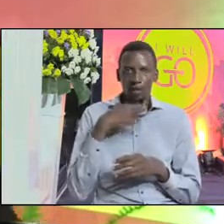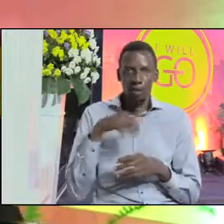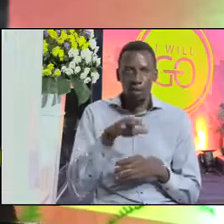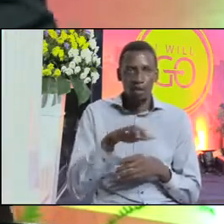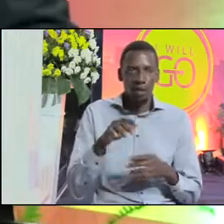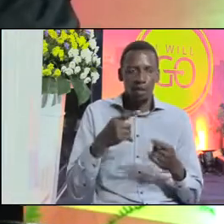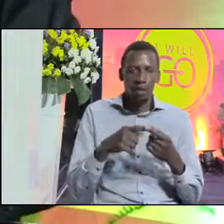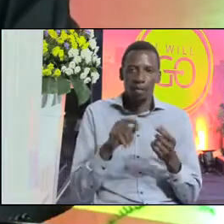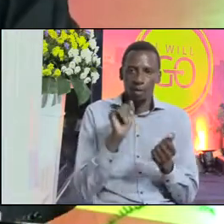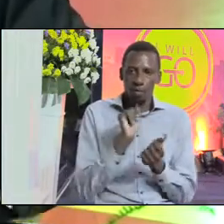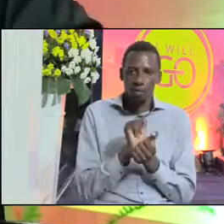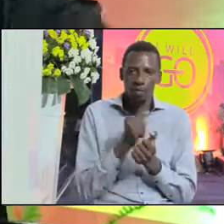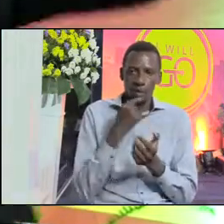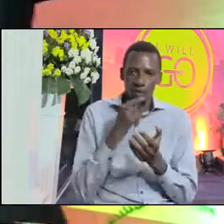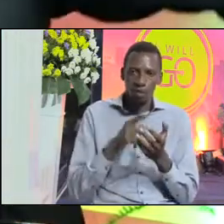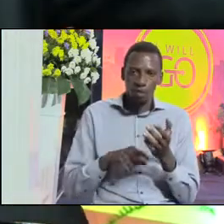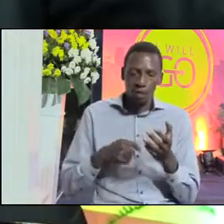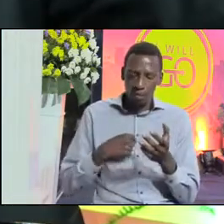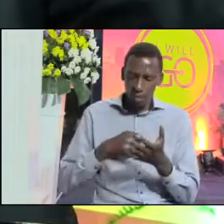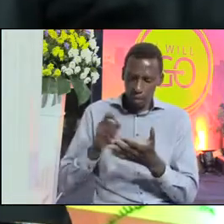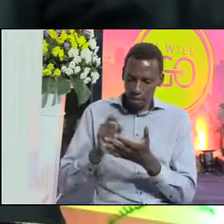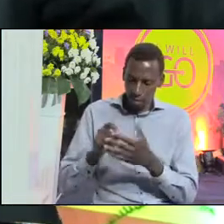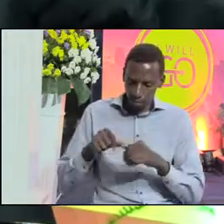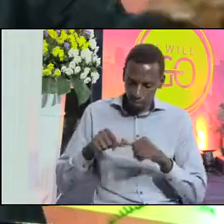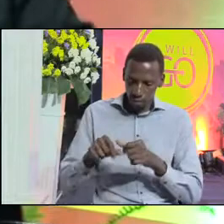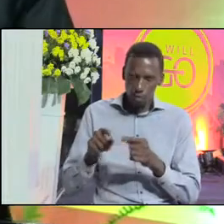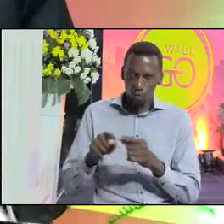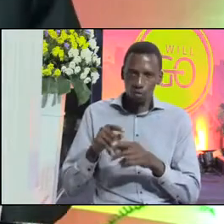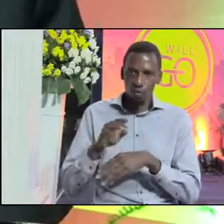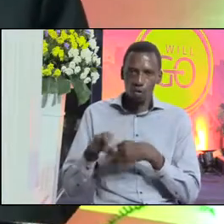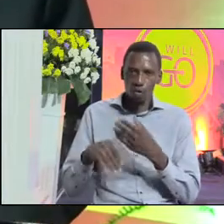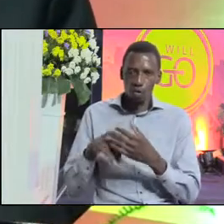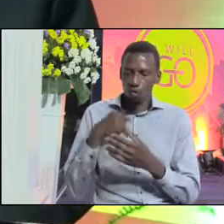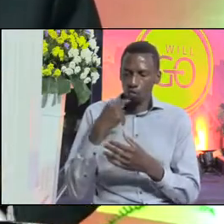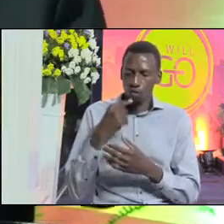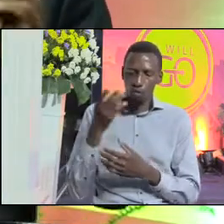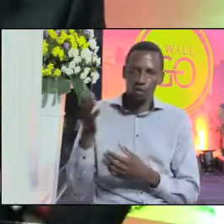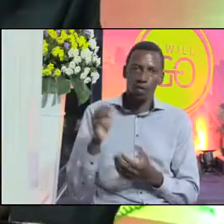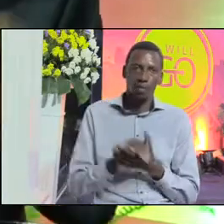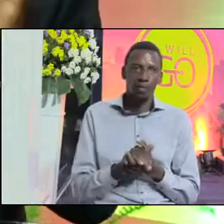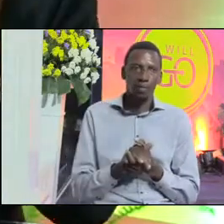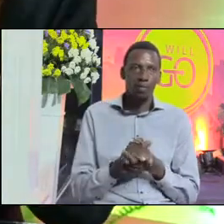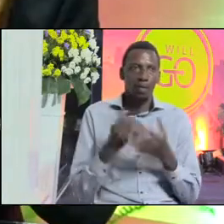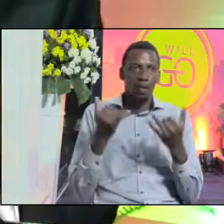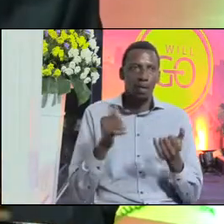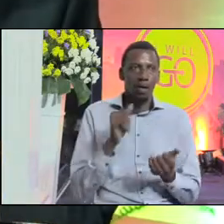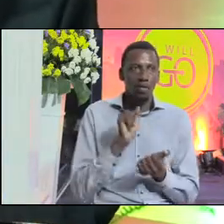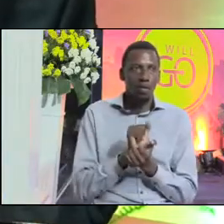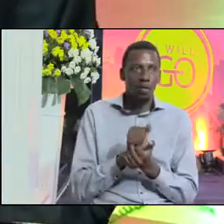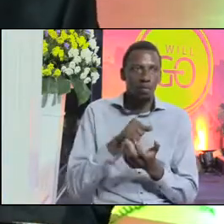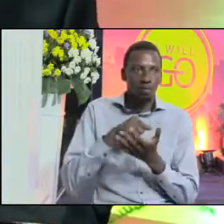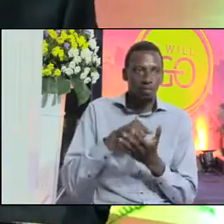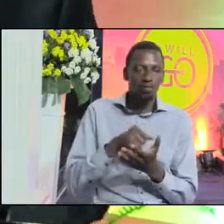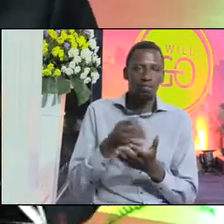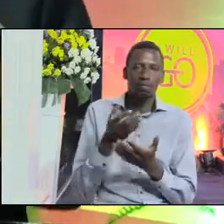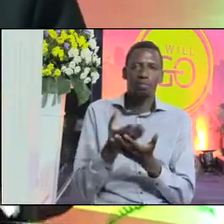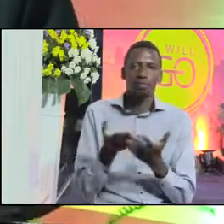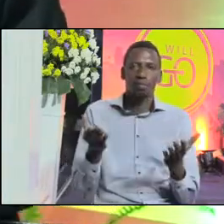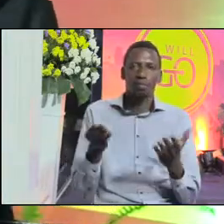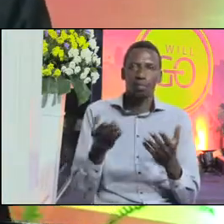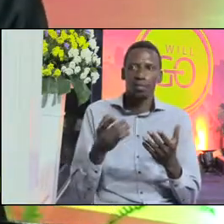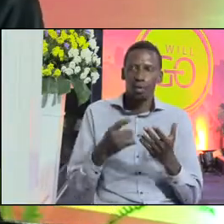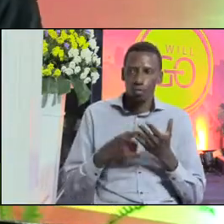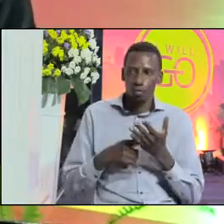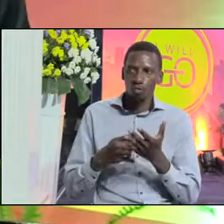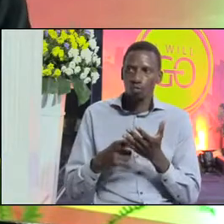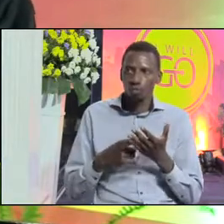am still writing to all that be in Rome. Now Paul is insisting here in addressing those residents